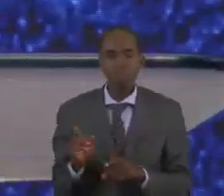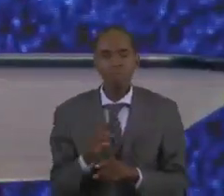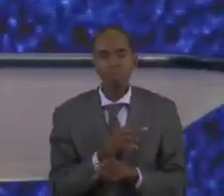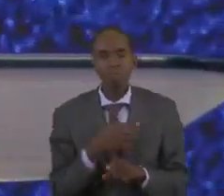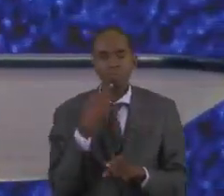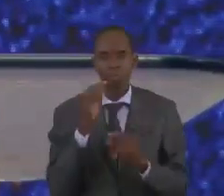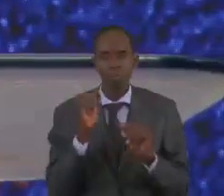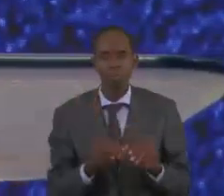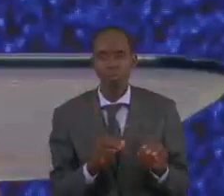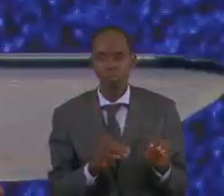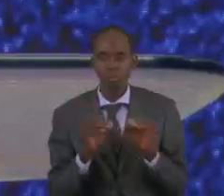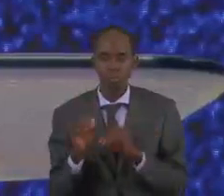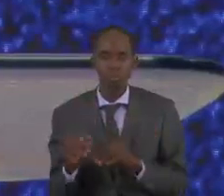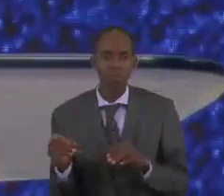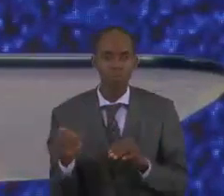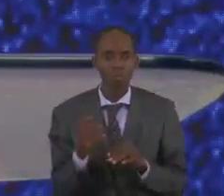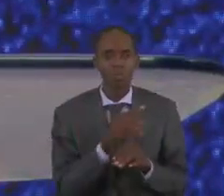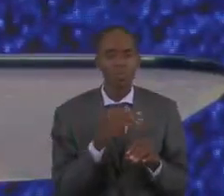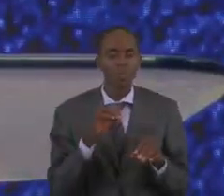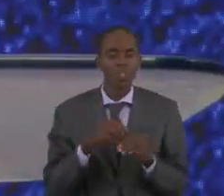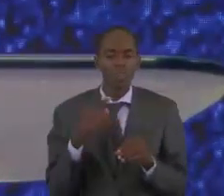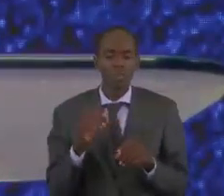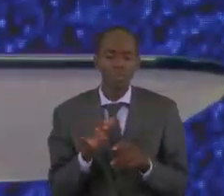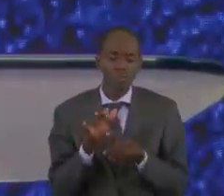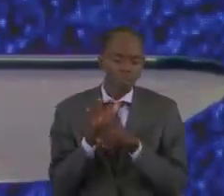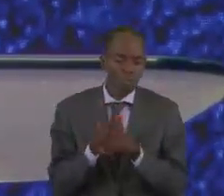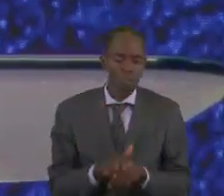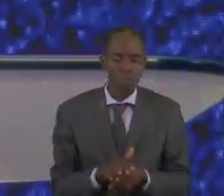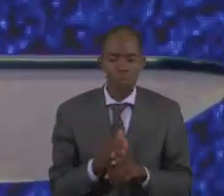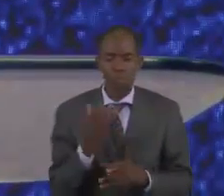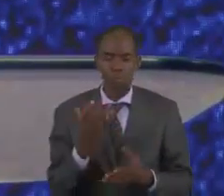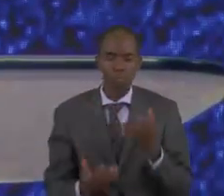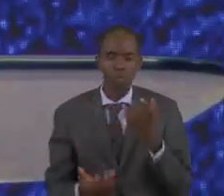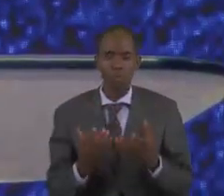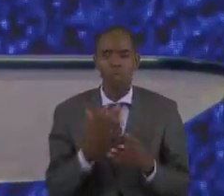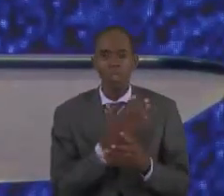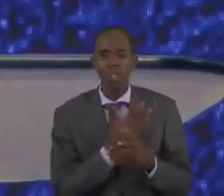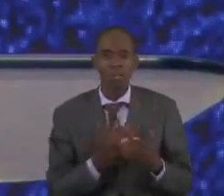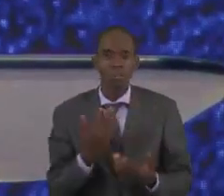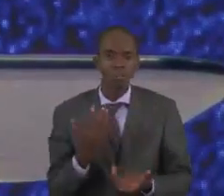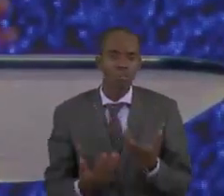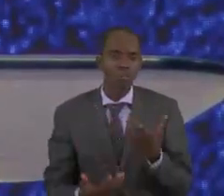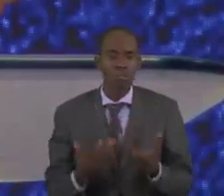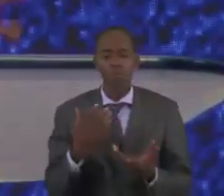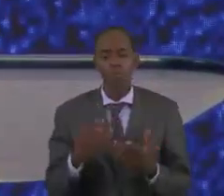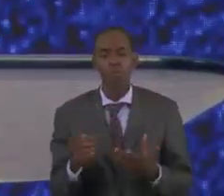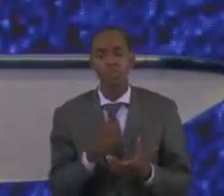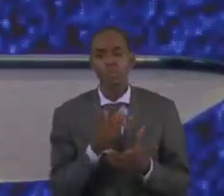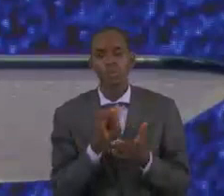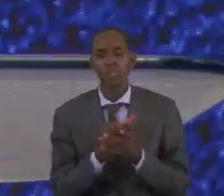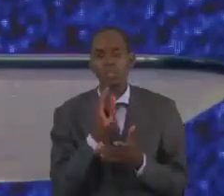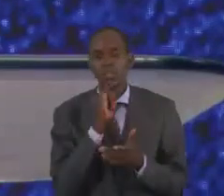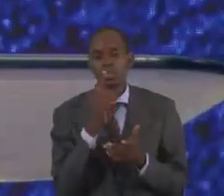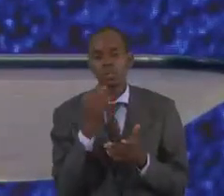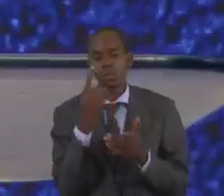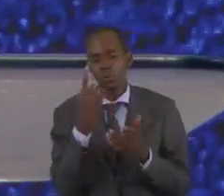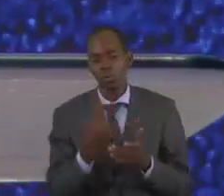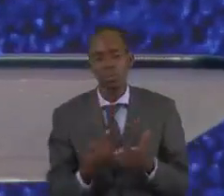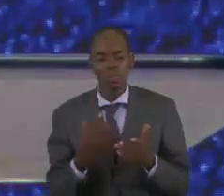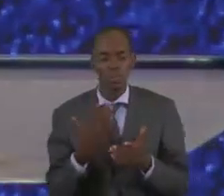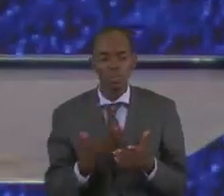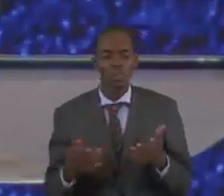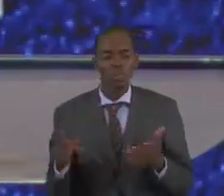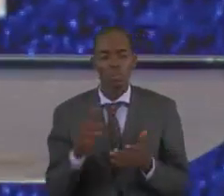put them into pressure cooker and cook them and soften them. That's the only thing they're looking at. They're